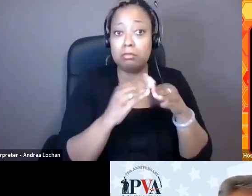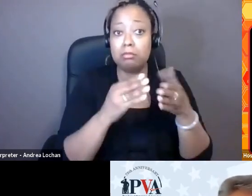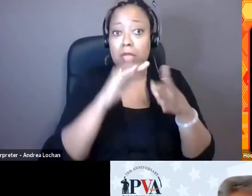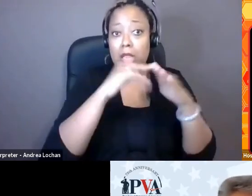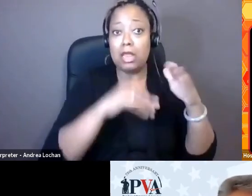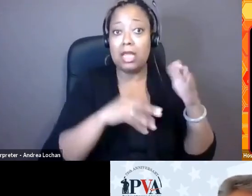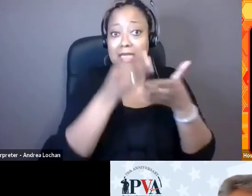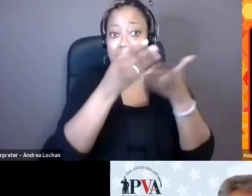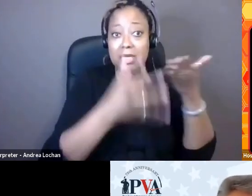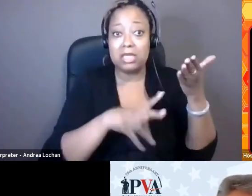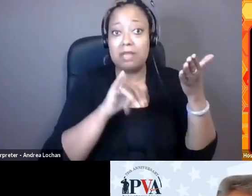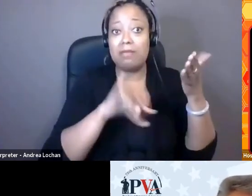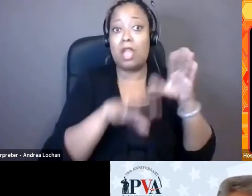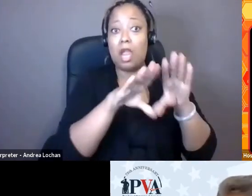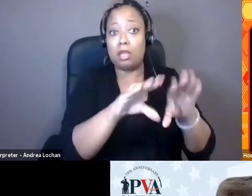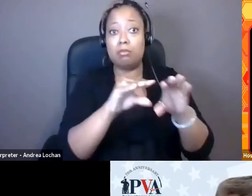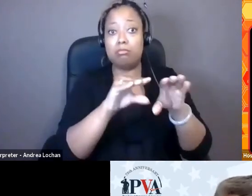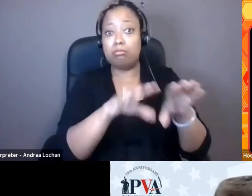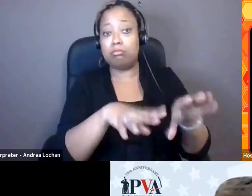be removed